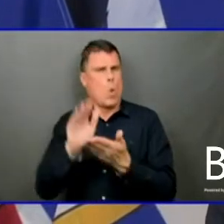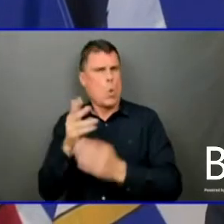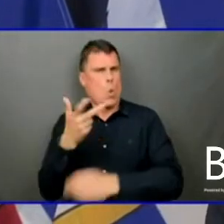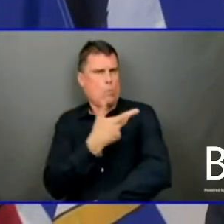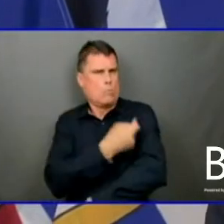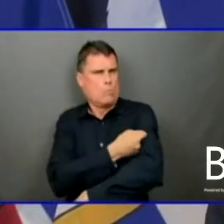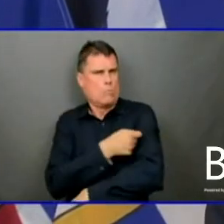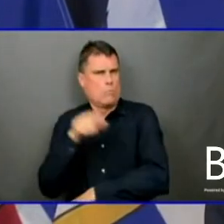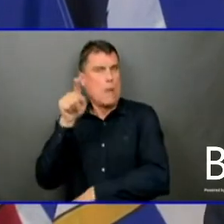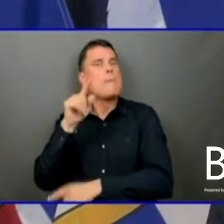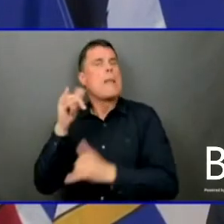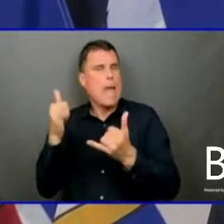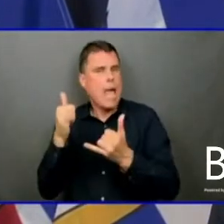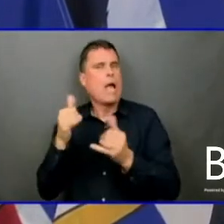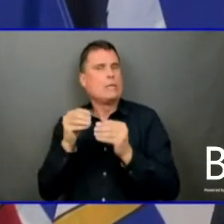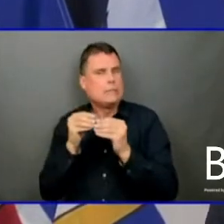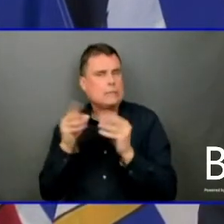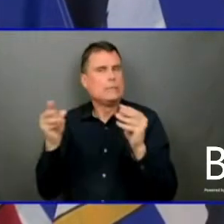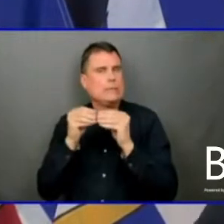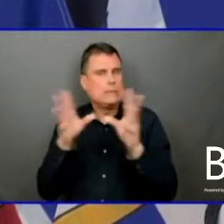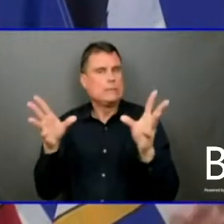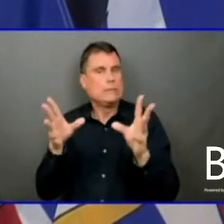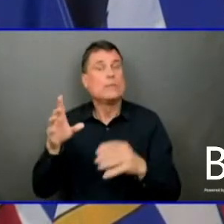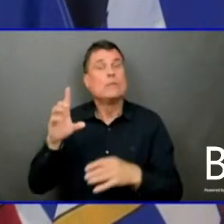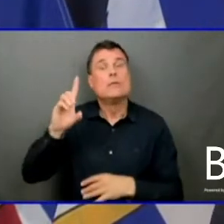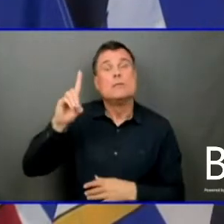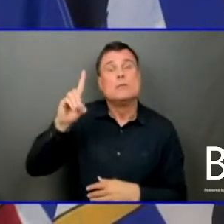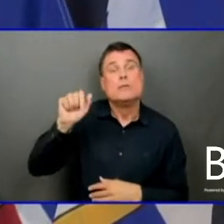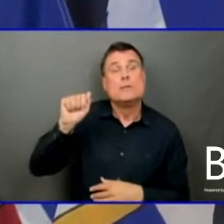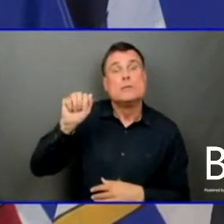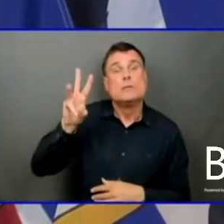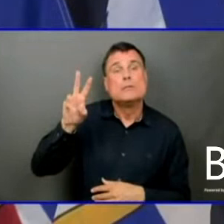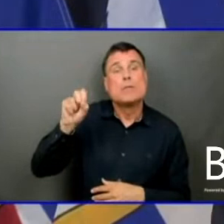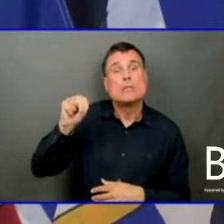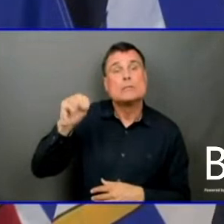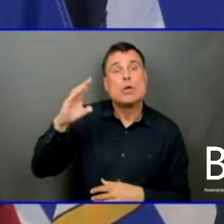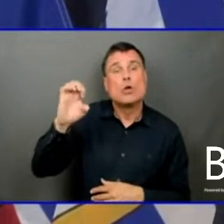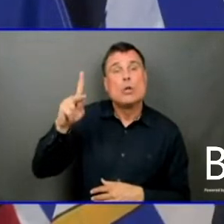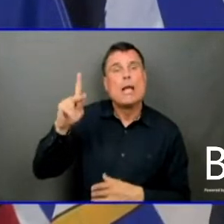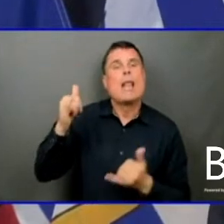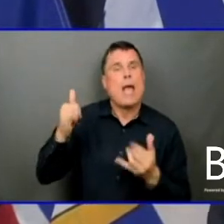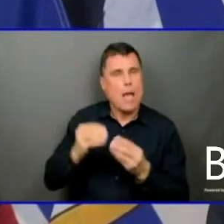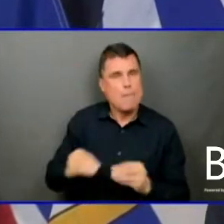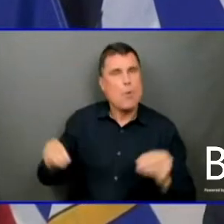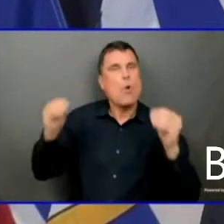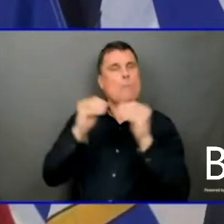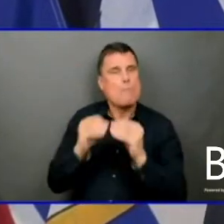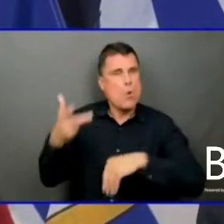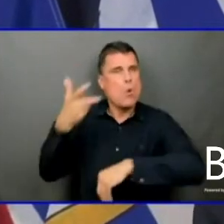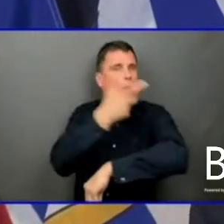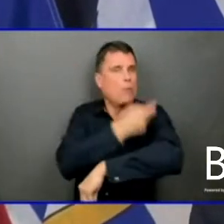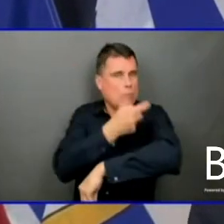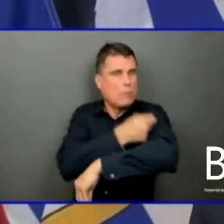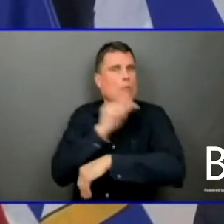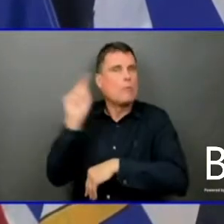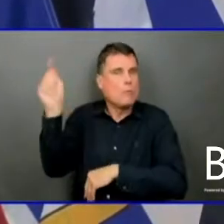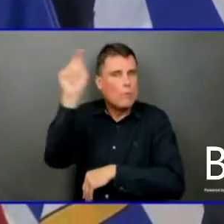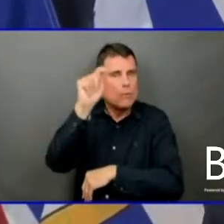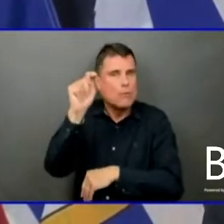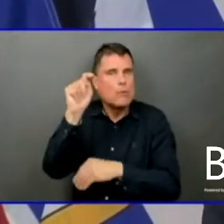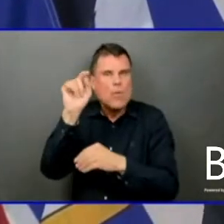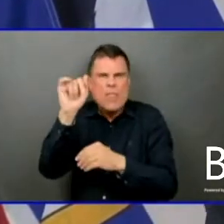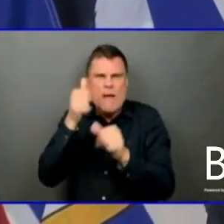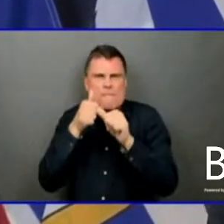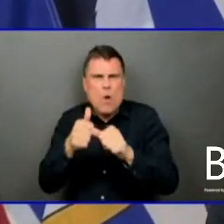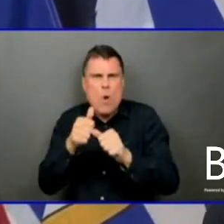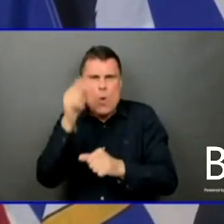to transmission in that community, but also as you go further down the border, further south along the border in the Golden Local Health Area, in